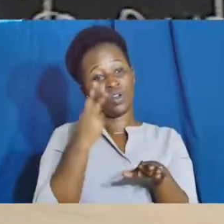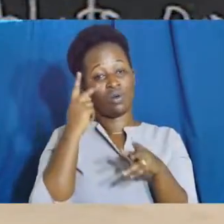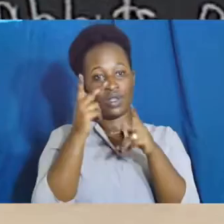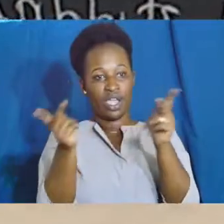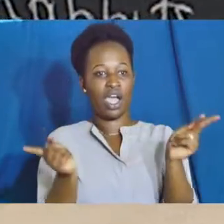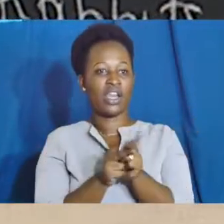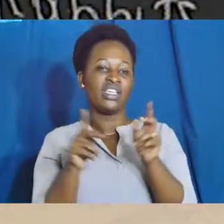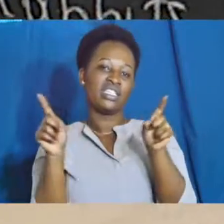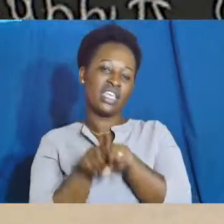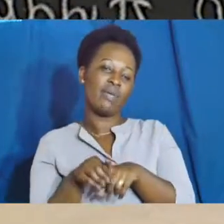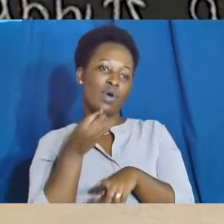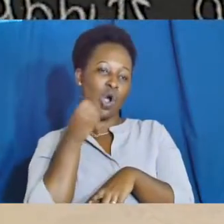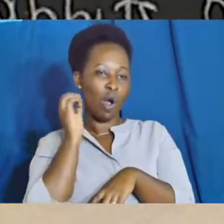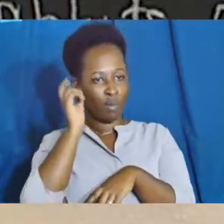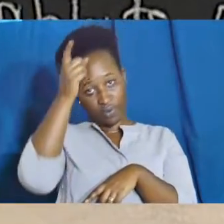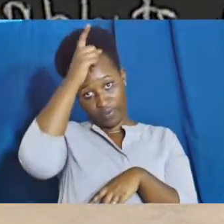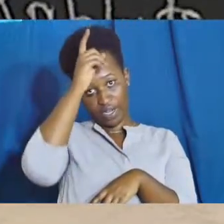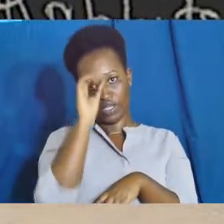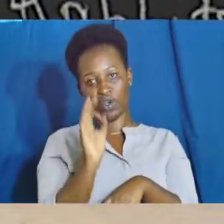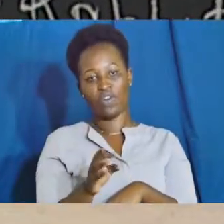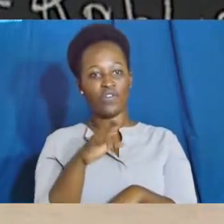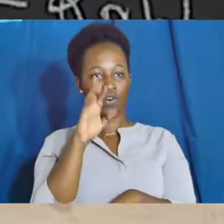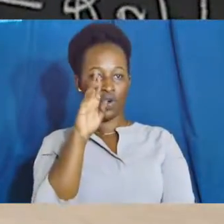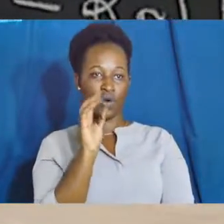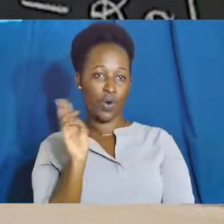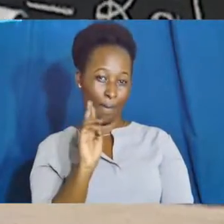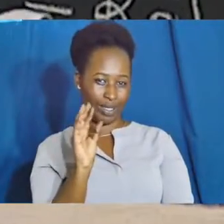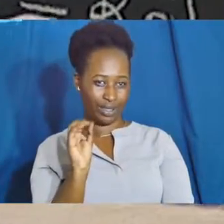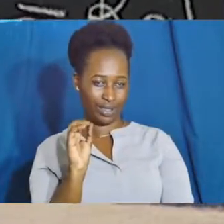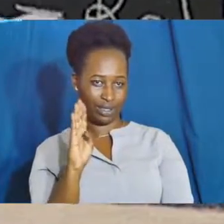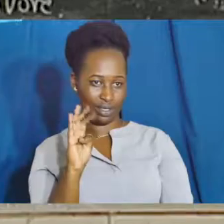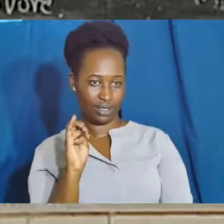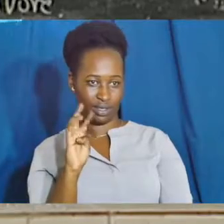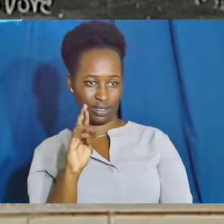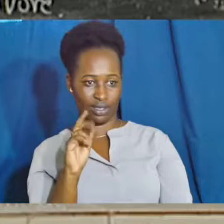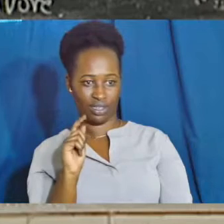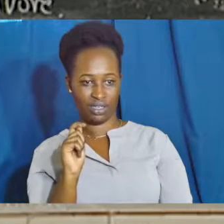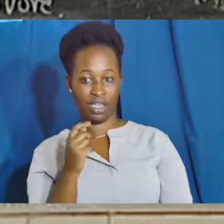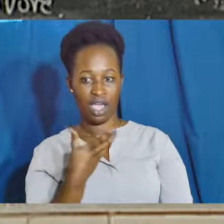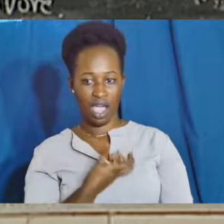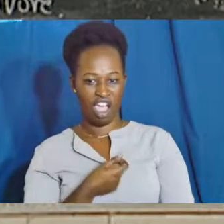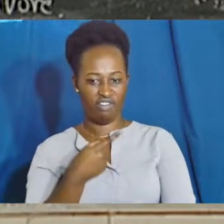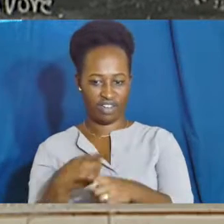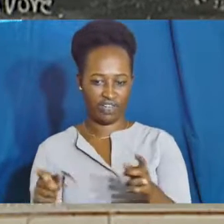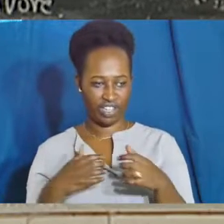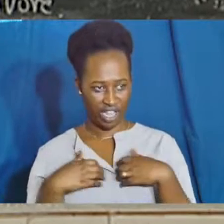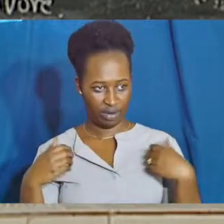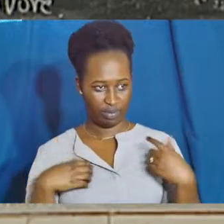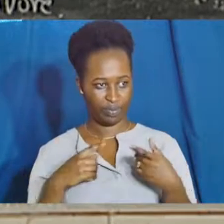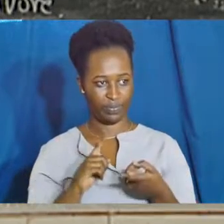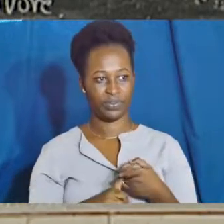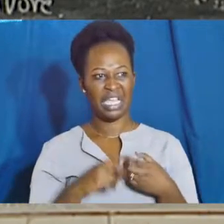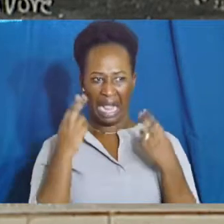the home village of Robert has different animals, rabbits,